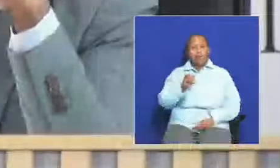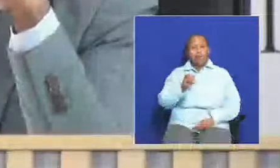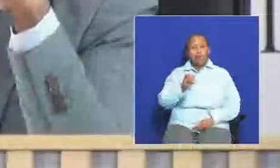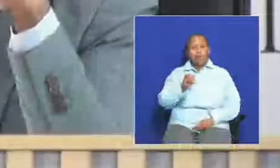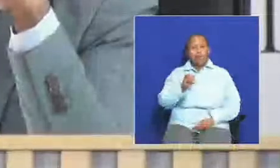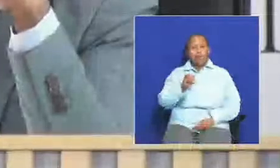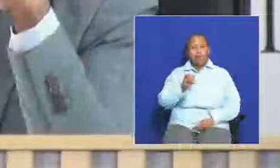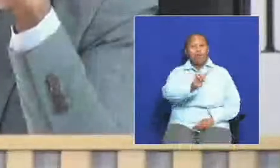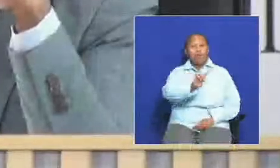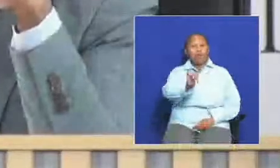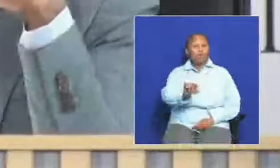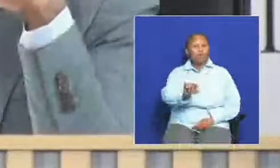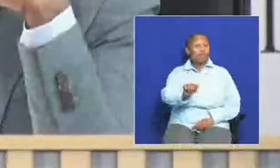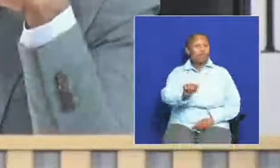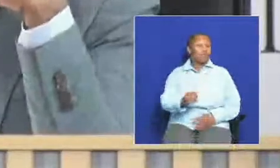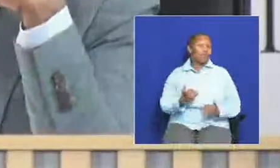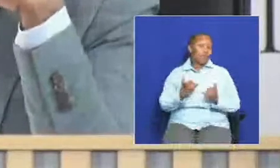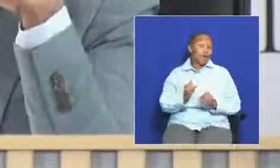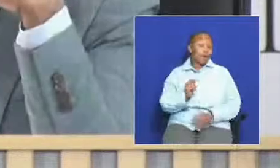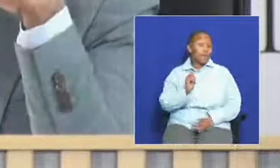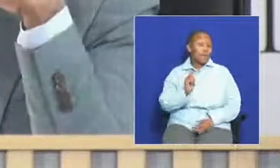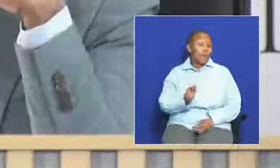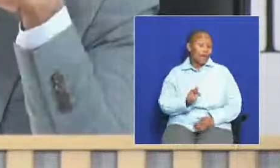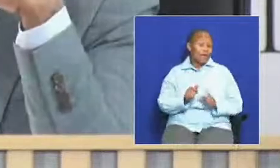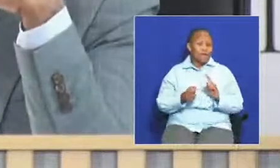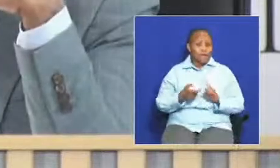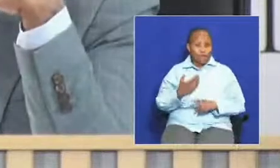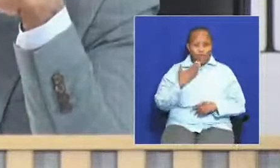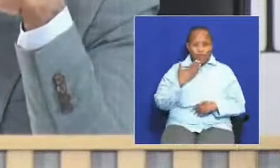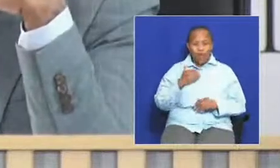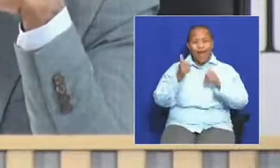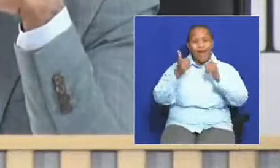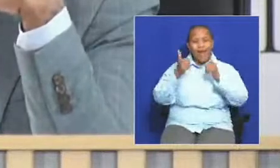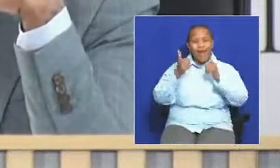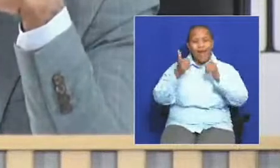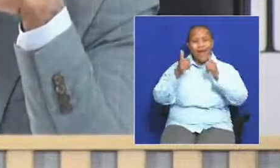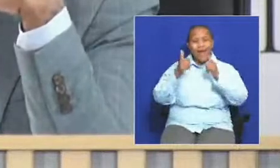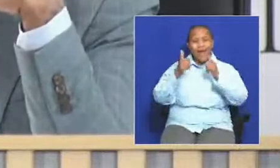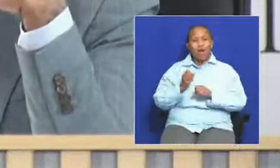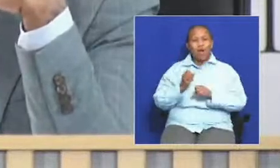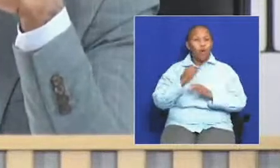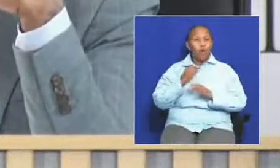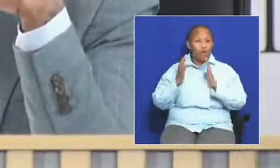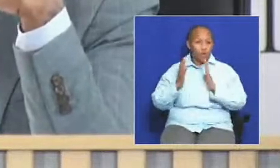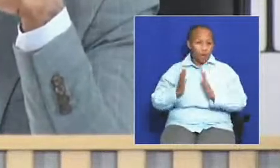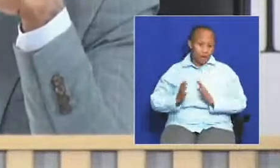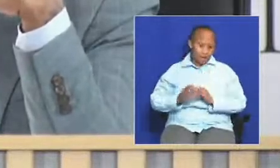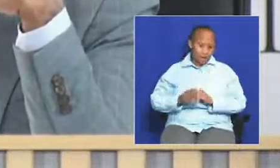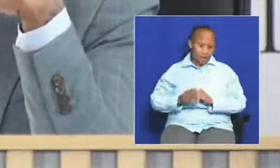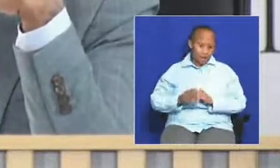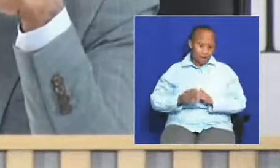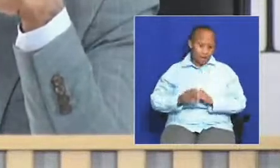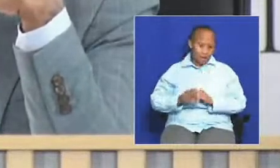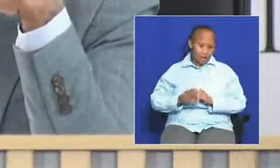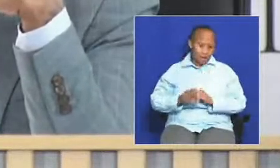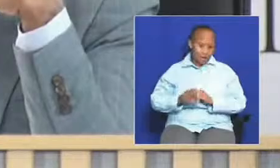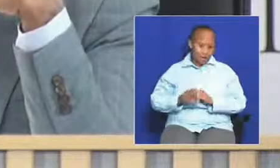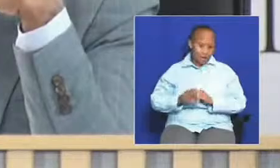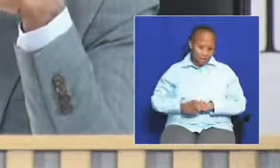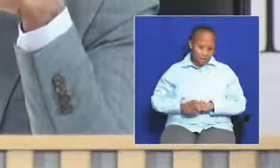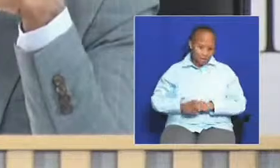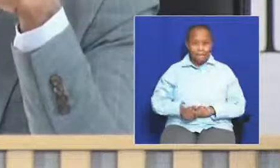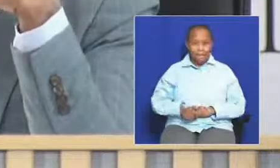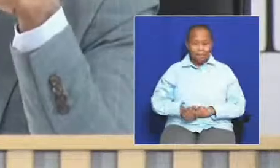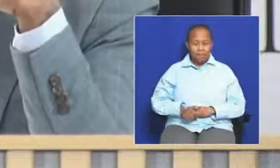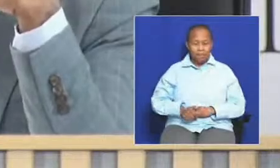from that account holder. On what basis do you suggest that, I think you did advance a